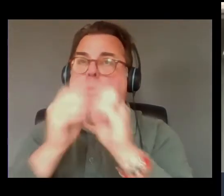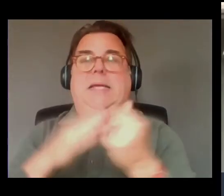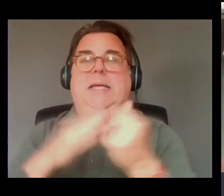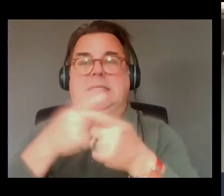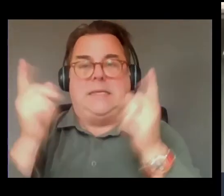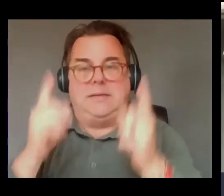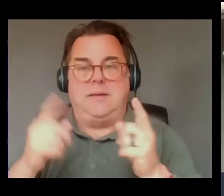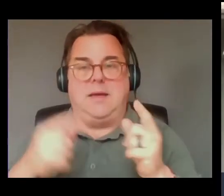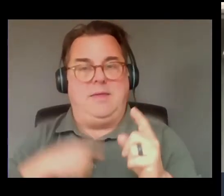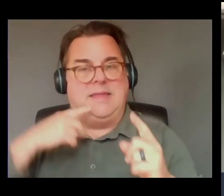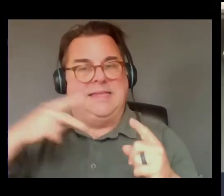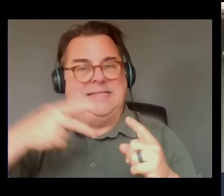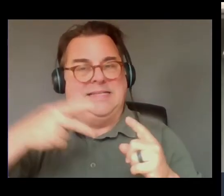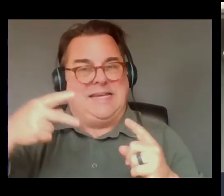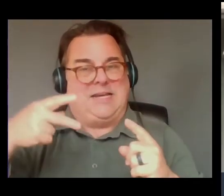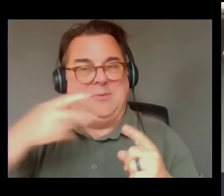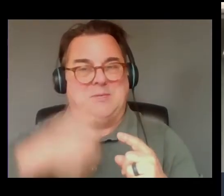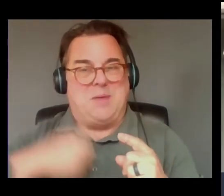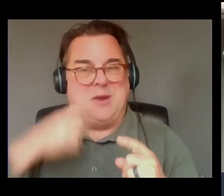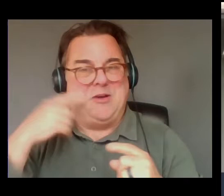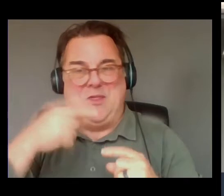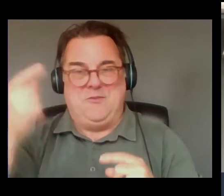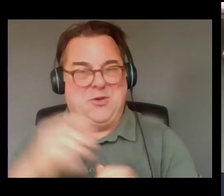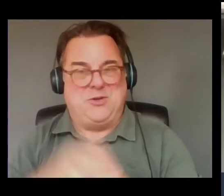that the first option is not a real option.